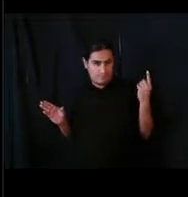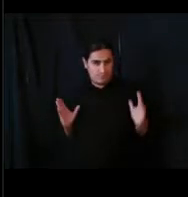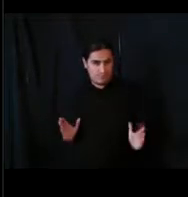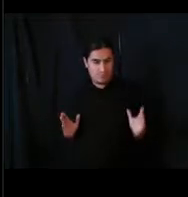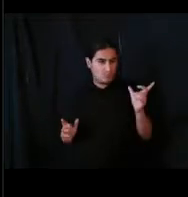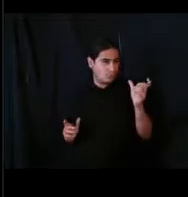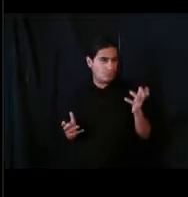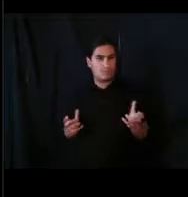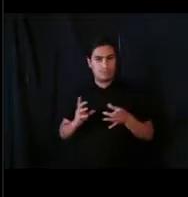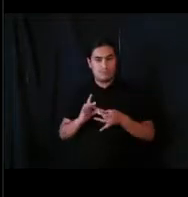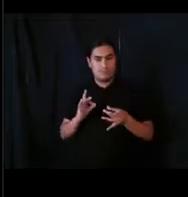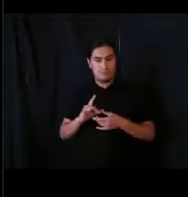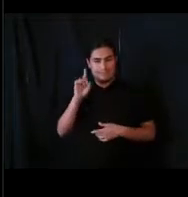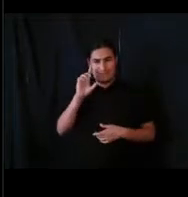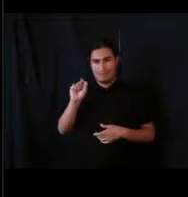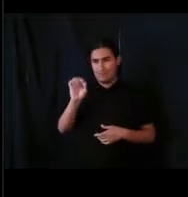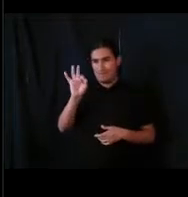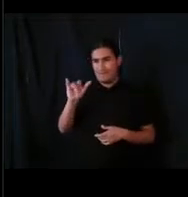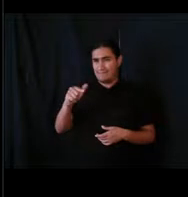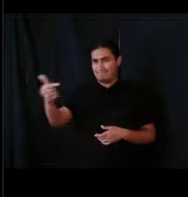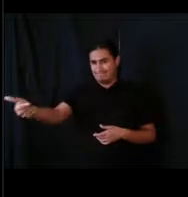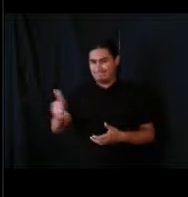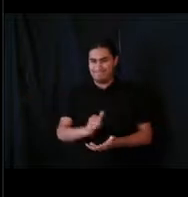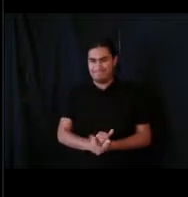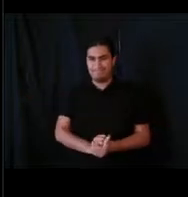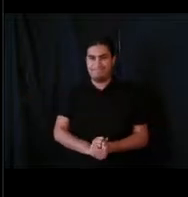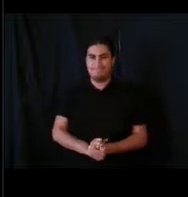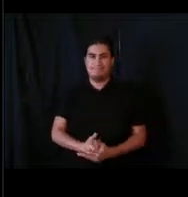who would like to speak i think sophia you're up again